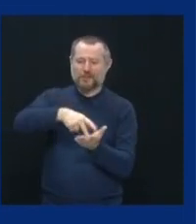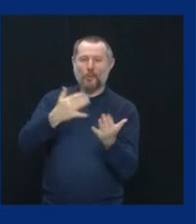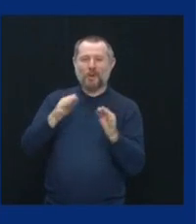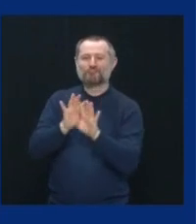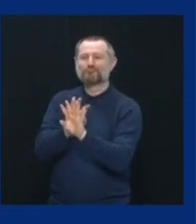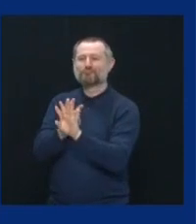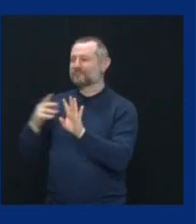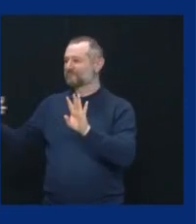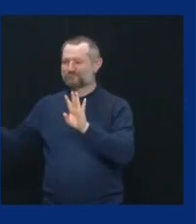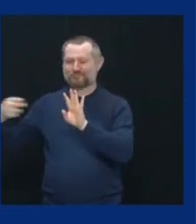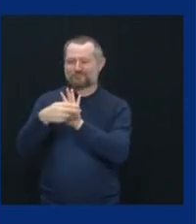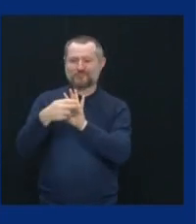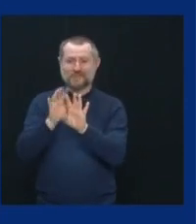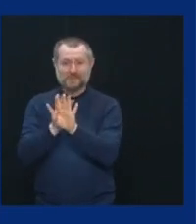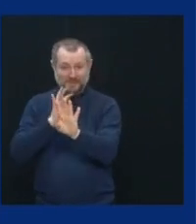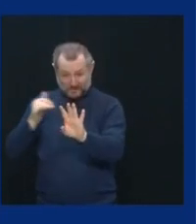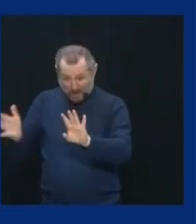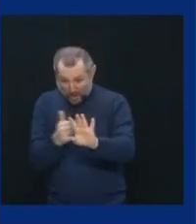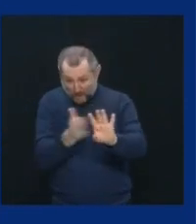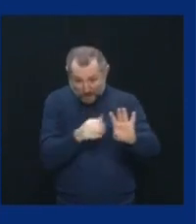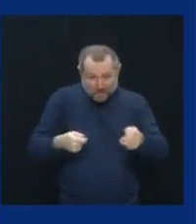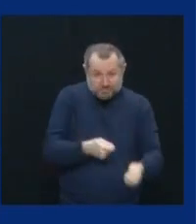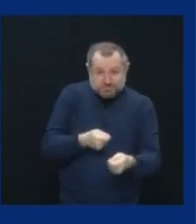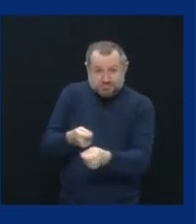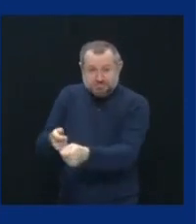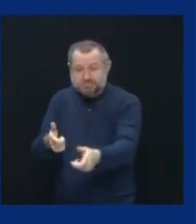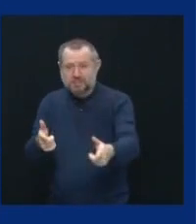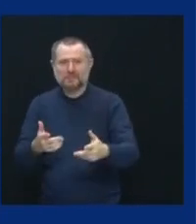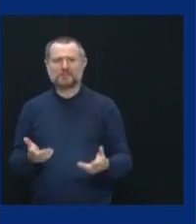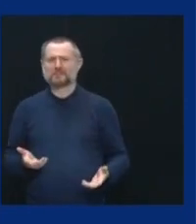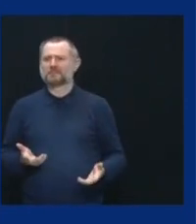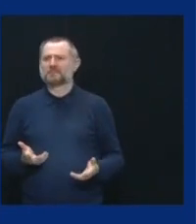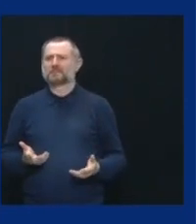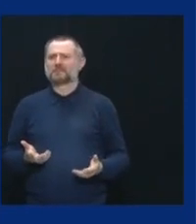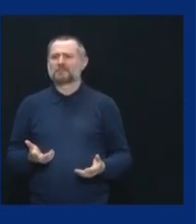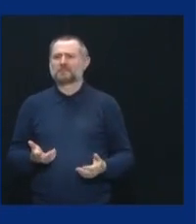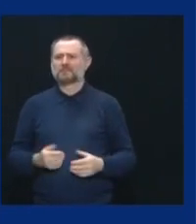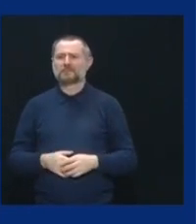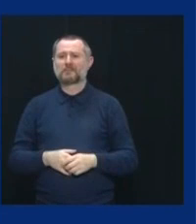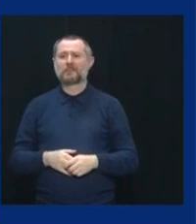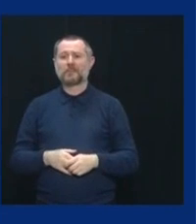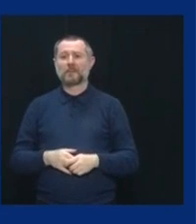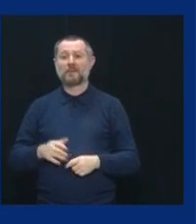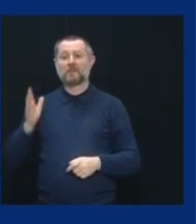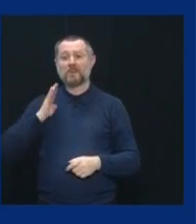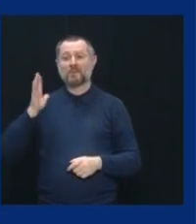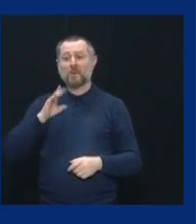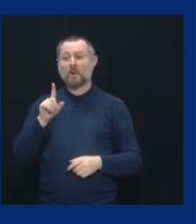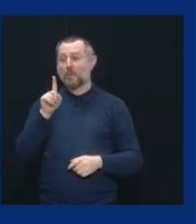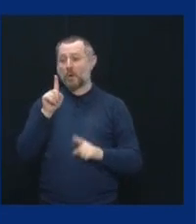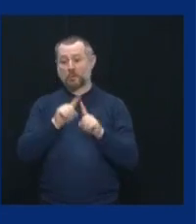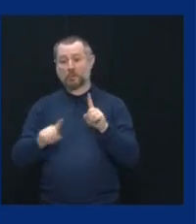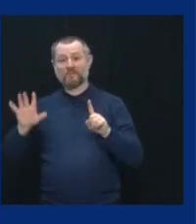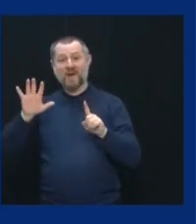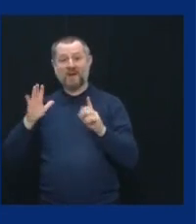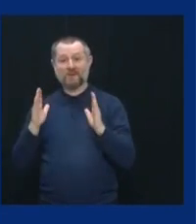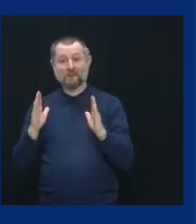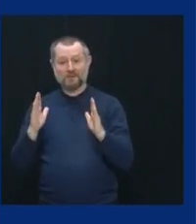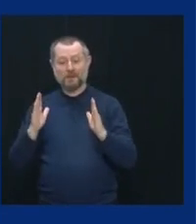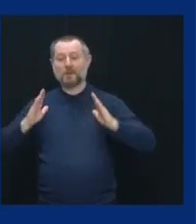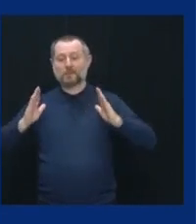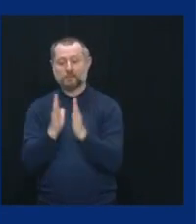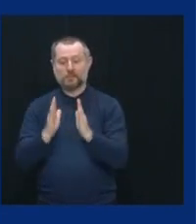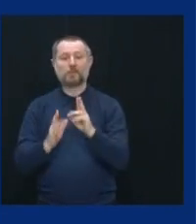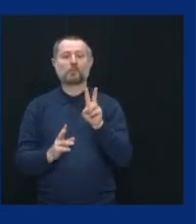chemicals with people in the station. They're reducing the period of time of closure from 2 to 4 on